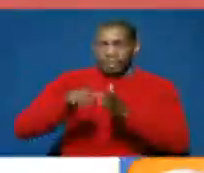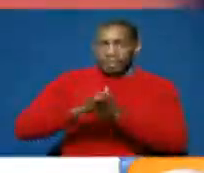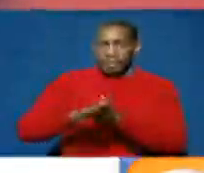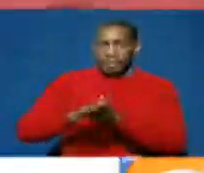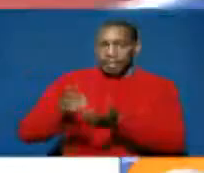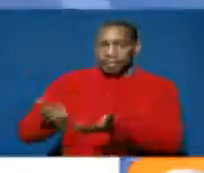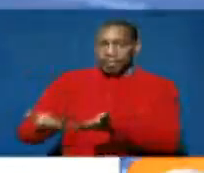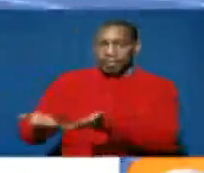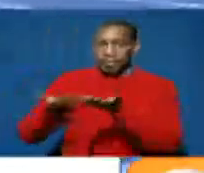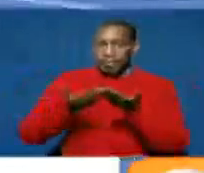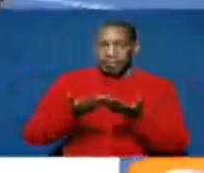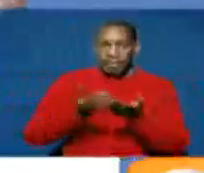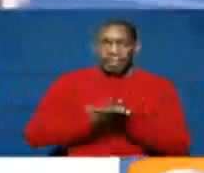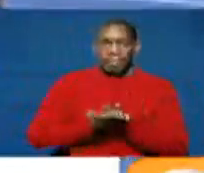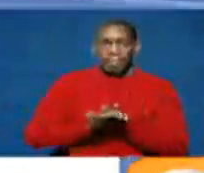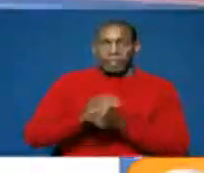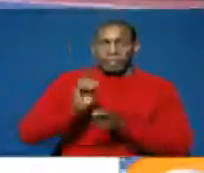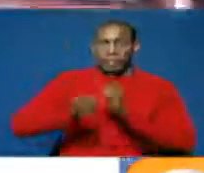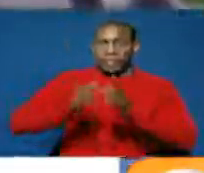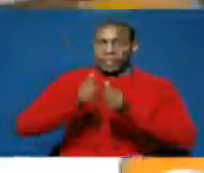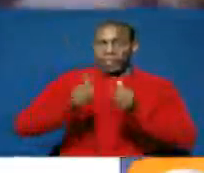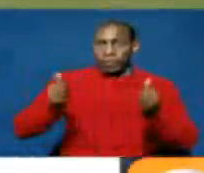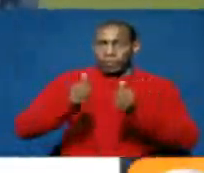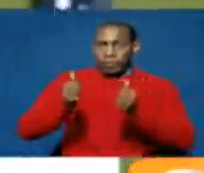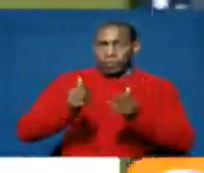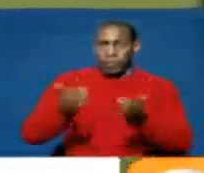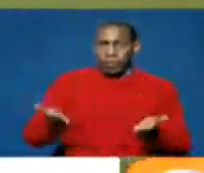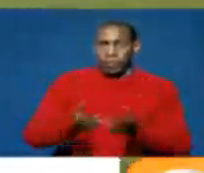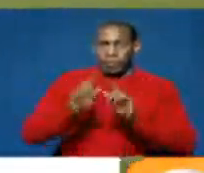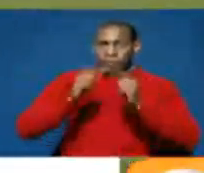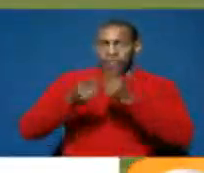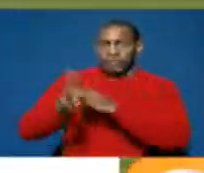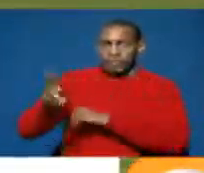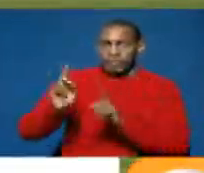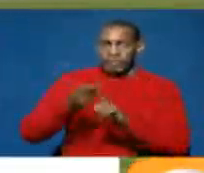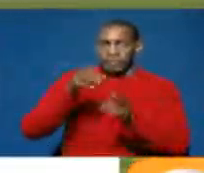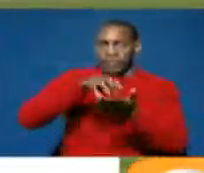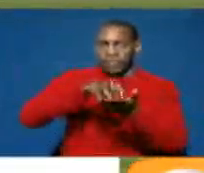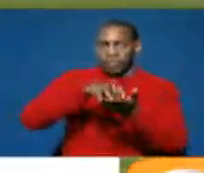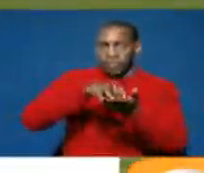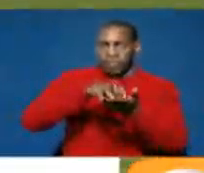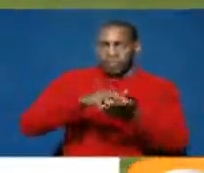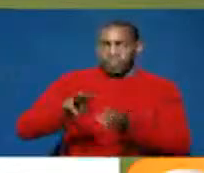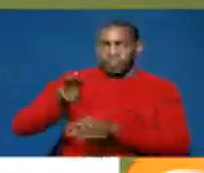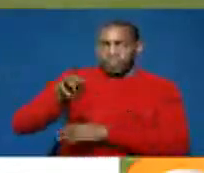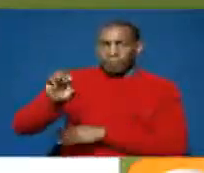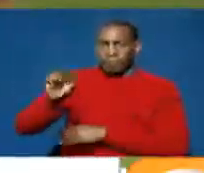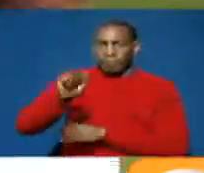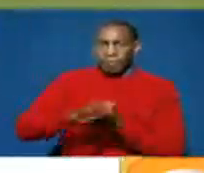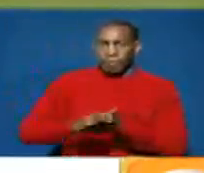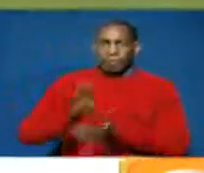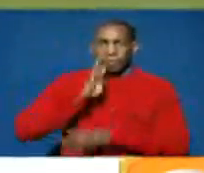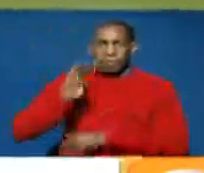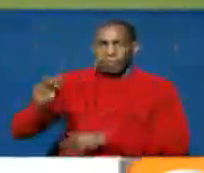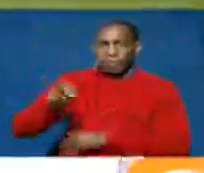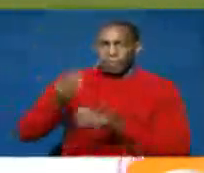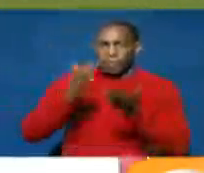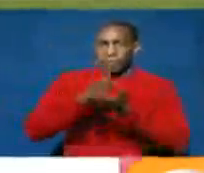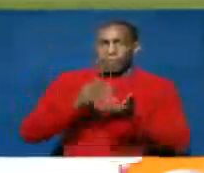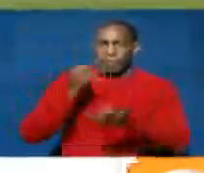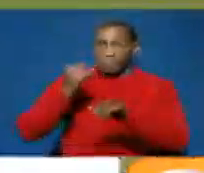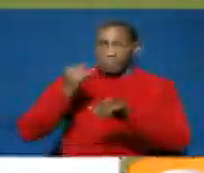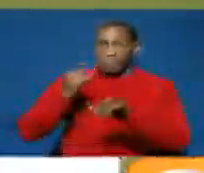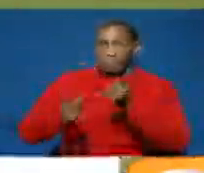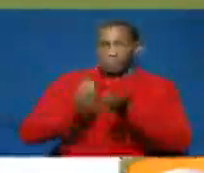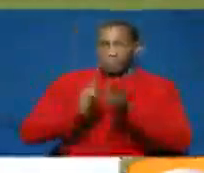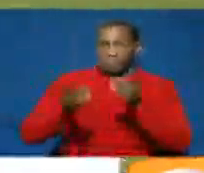medics. Mweresa covered the ground well to lift Team Kenya to the first position. Mweresa still has the 400-meter semifinals race